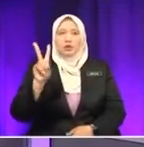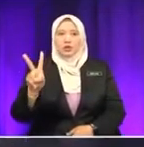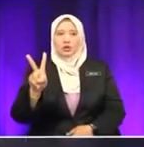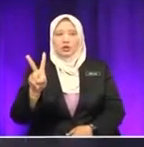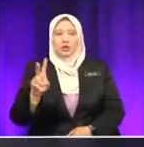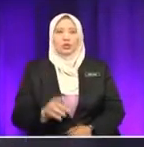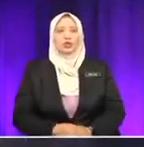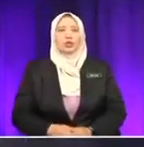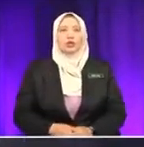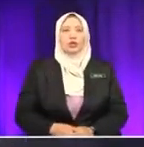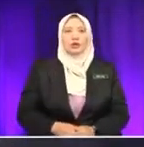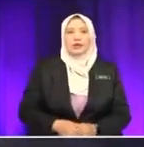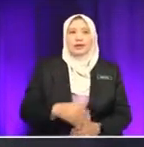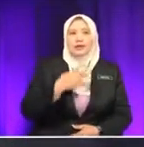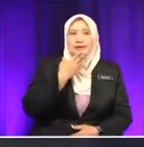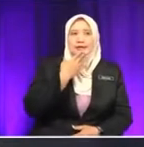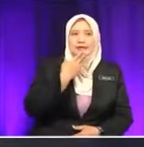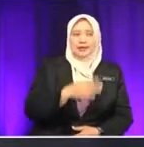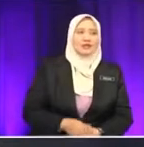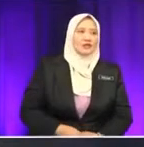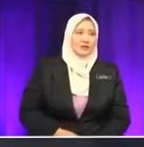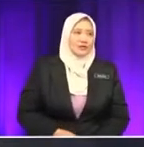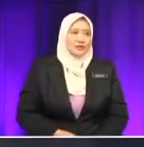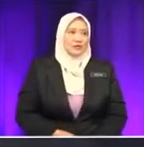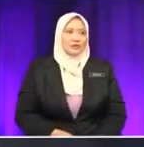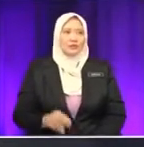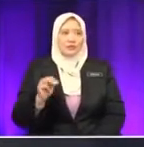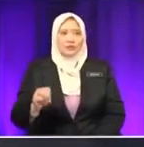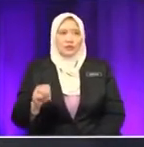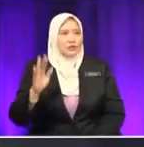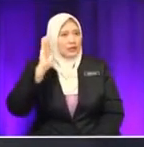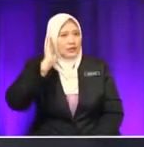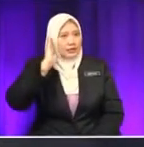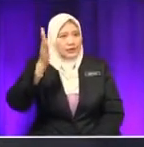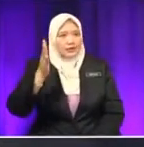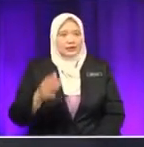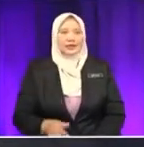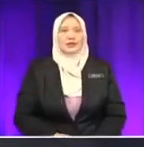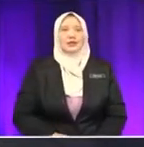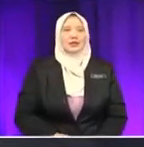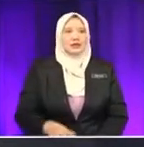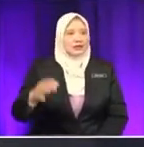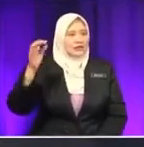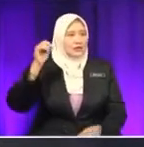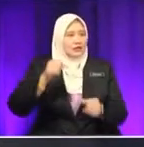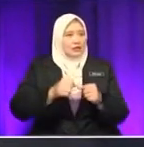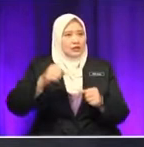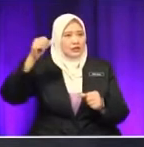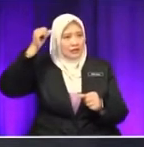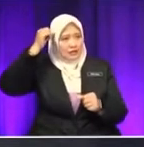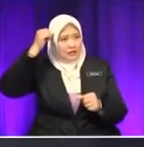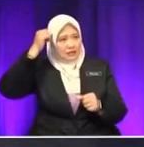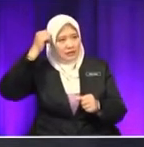It's like the antenna, antenna to give ideas. Pupils at home are going to be remembering the colors and as well as the importance of noticing